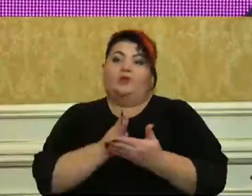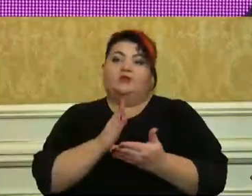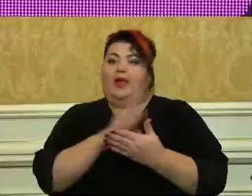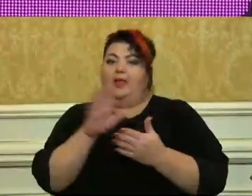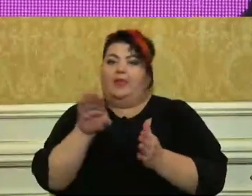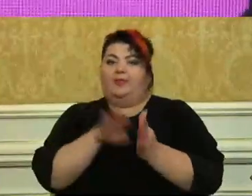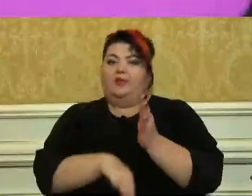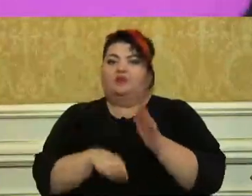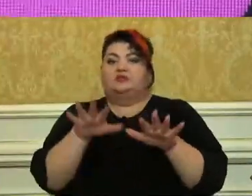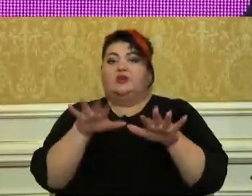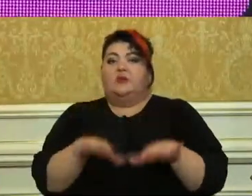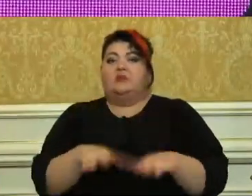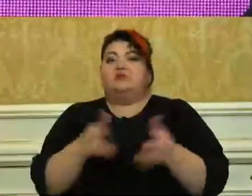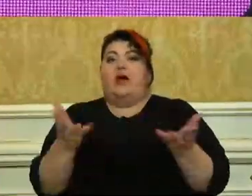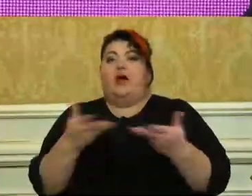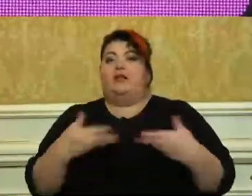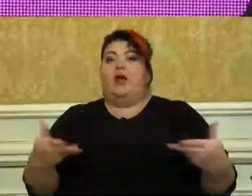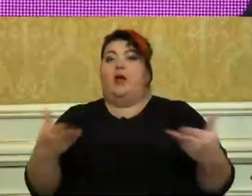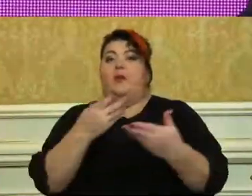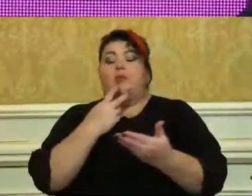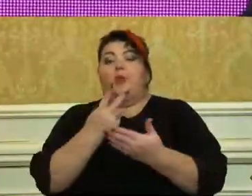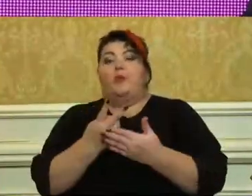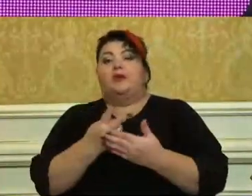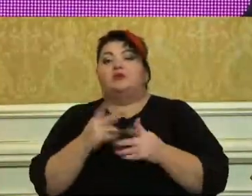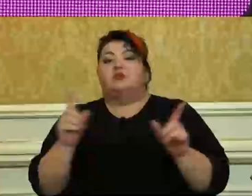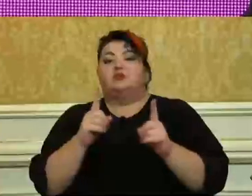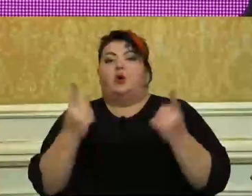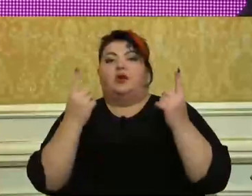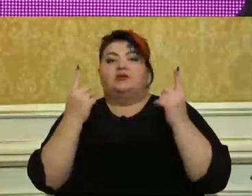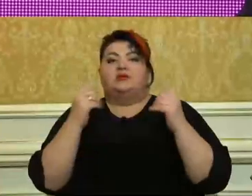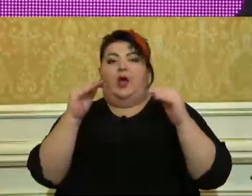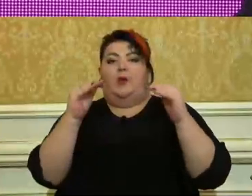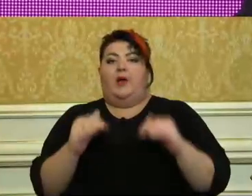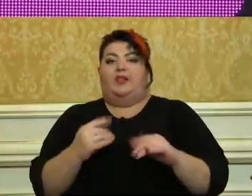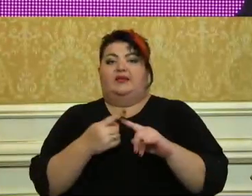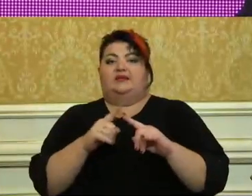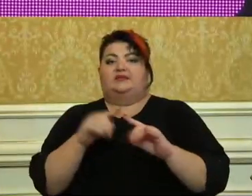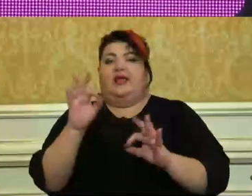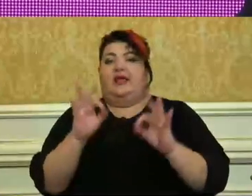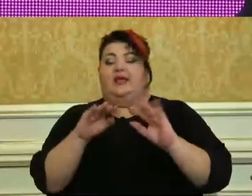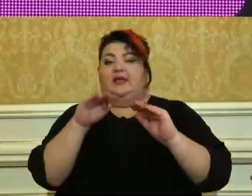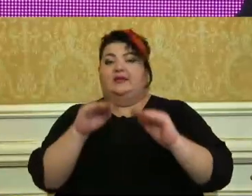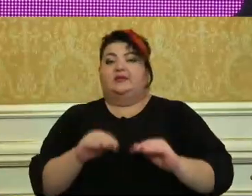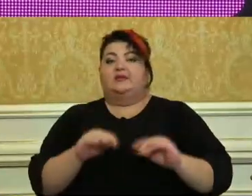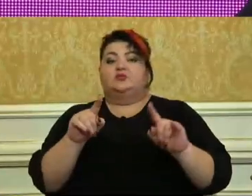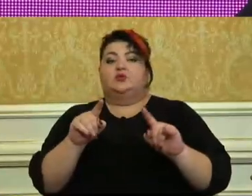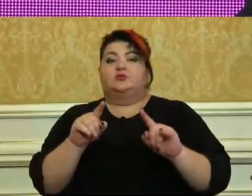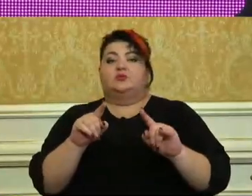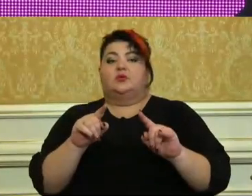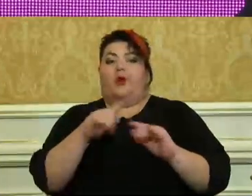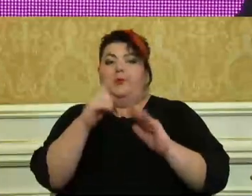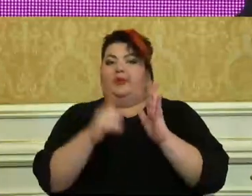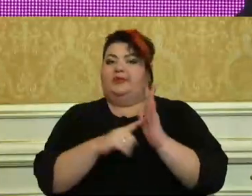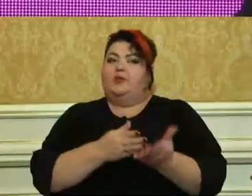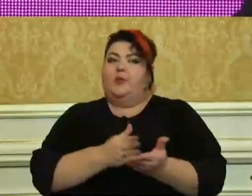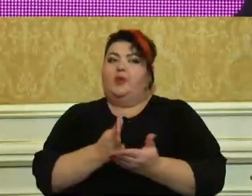Ukraine is not taking the worst position, but still we see that this index is relatively small when we